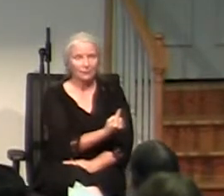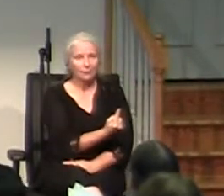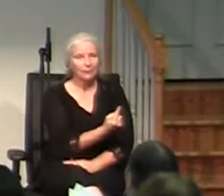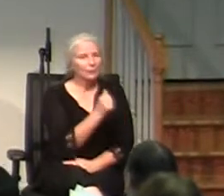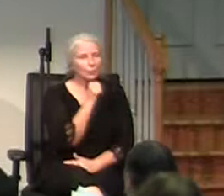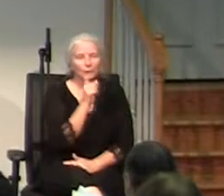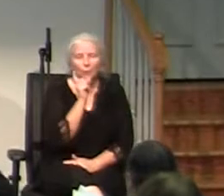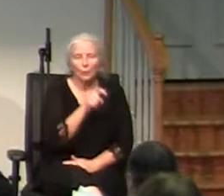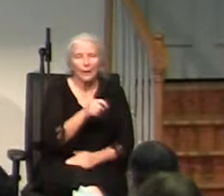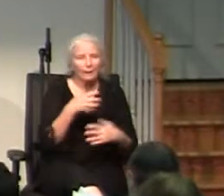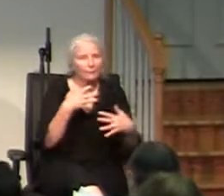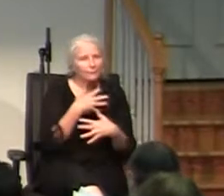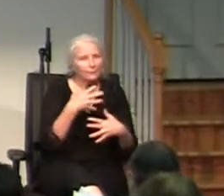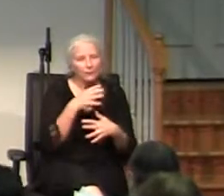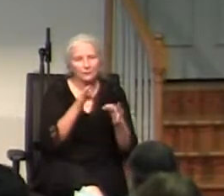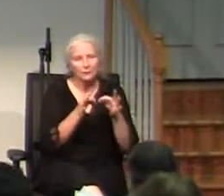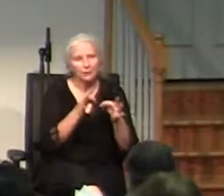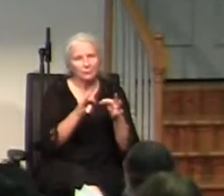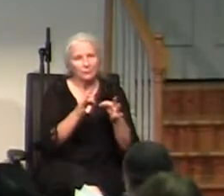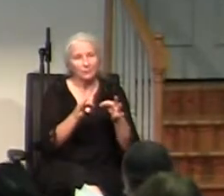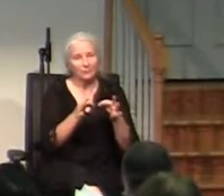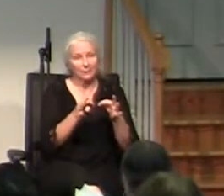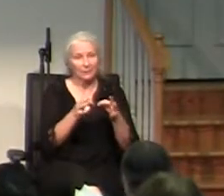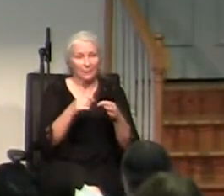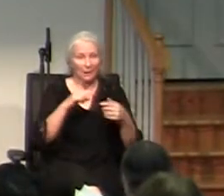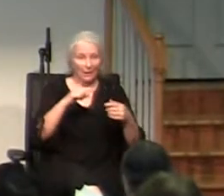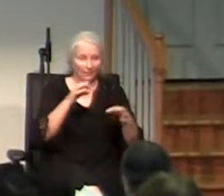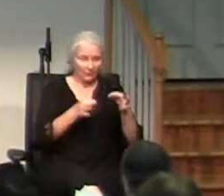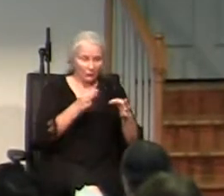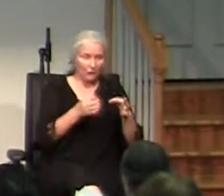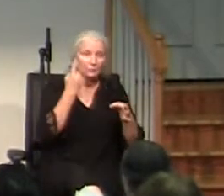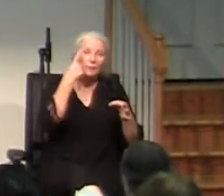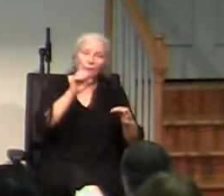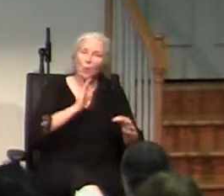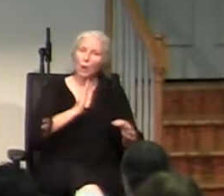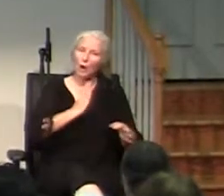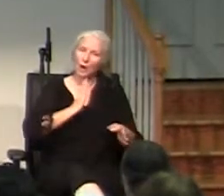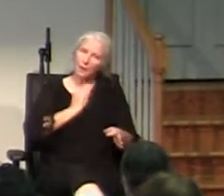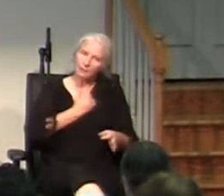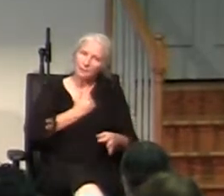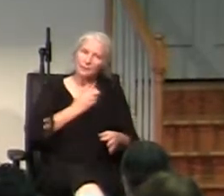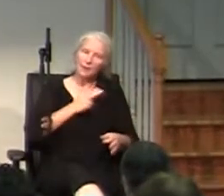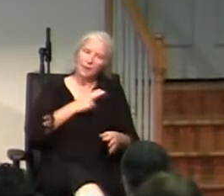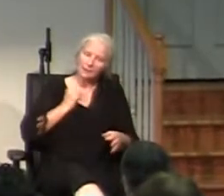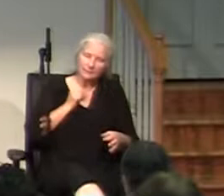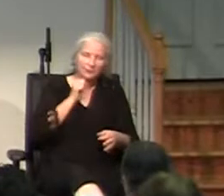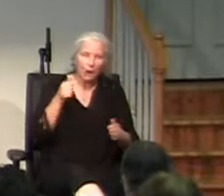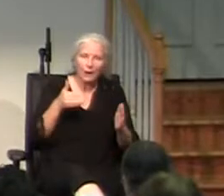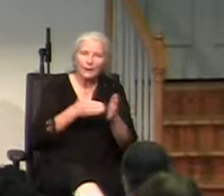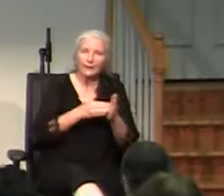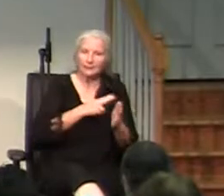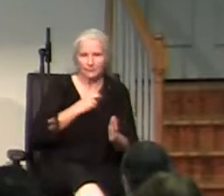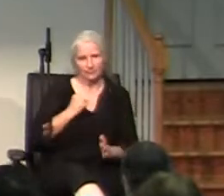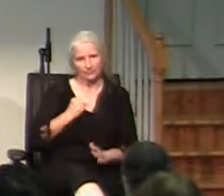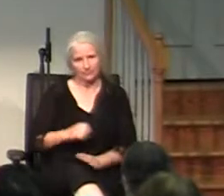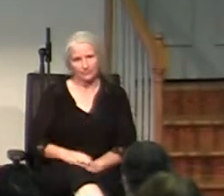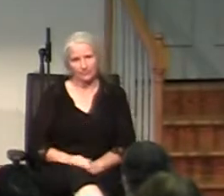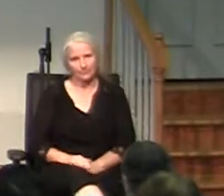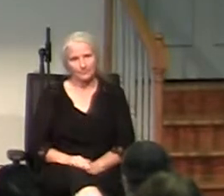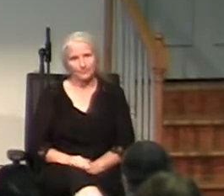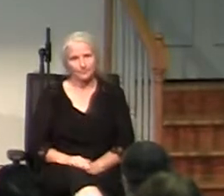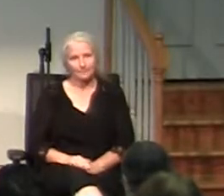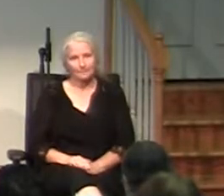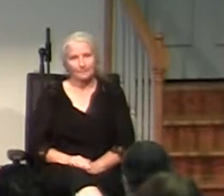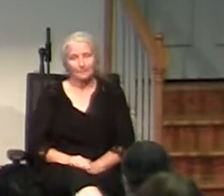judgment. The judgment is actually for us. It is not against us. Now, I've talked to third and fourth generation Adventists, including my